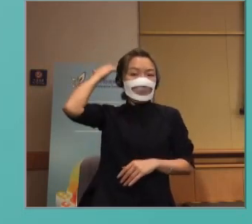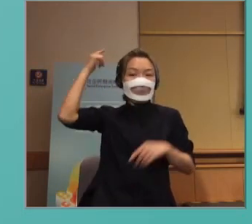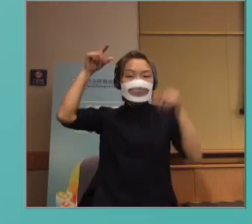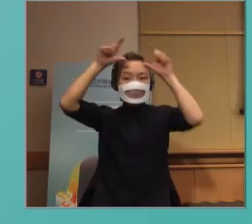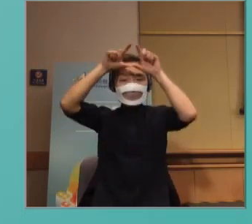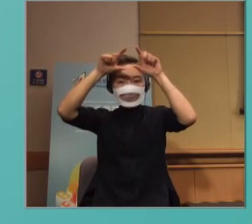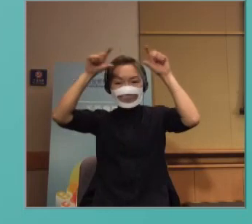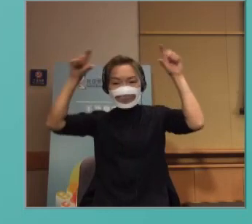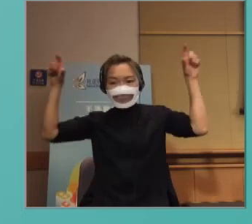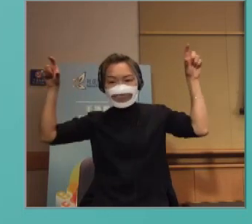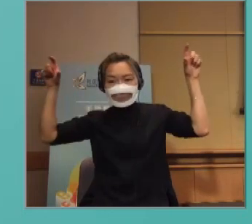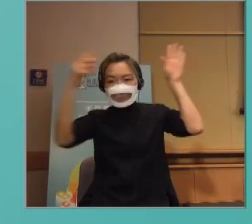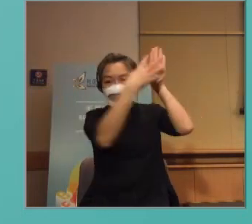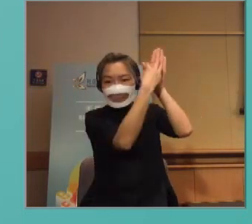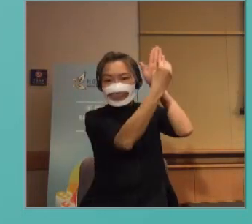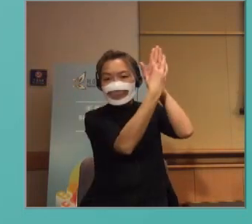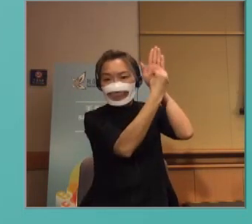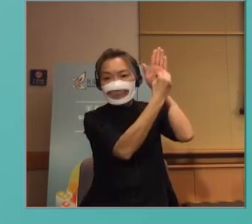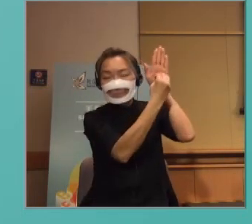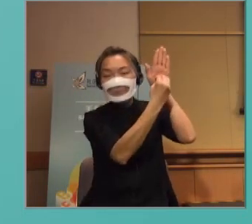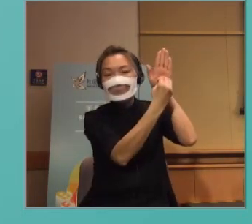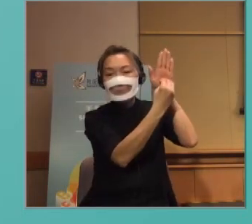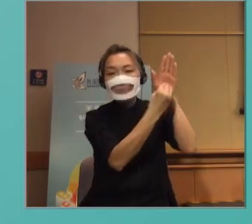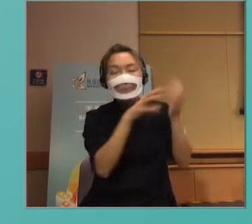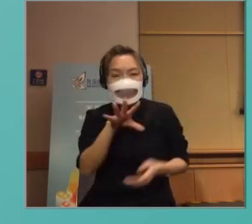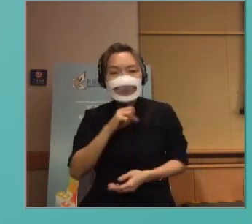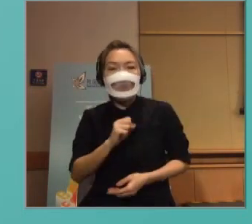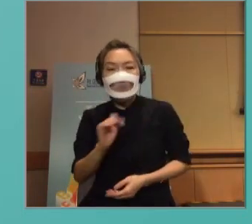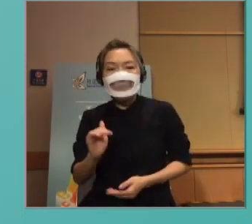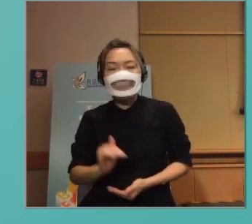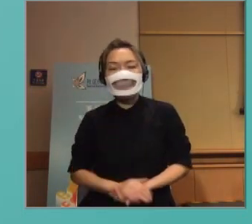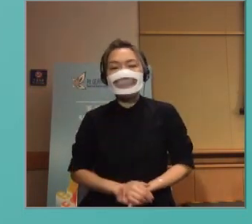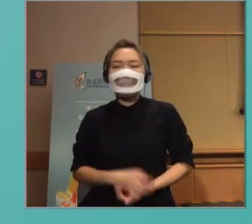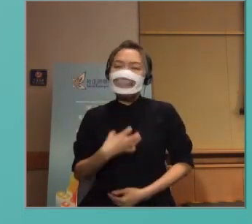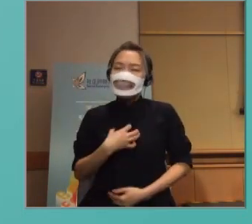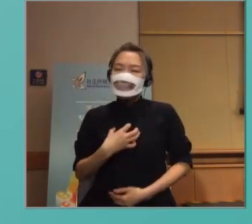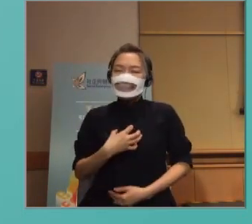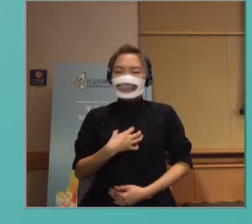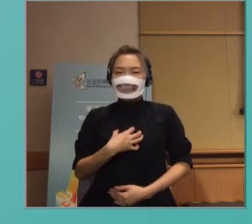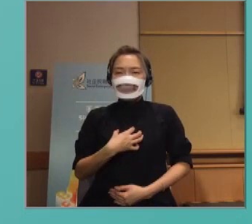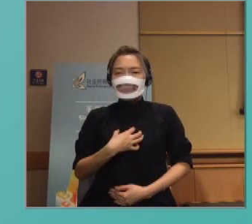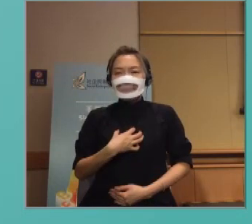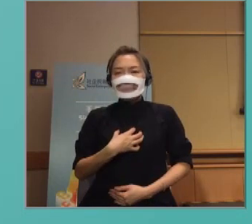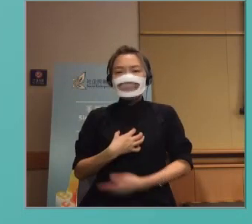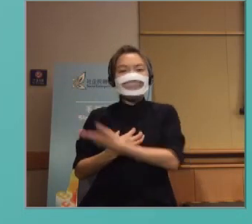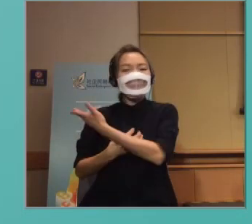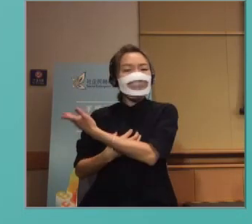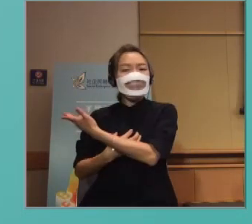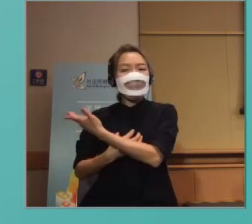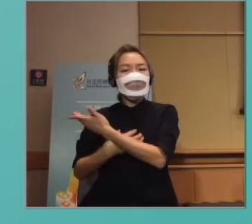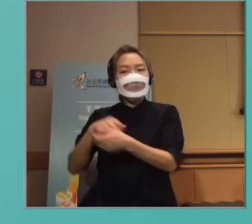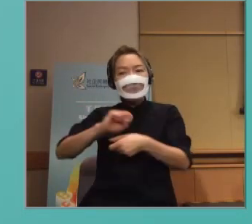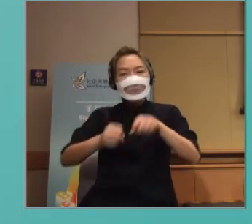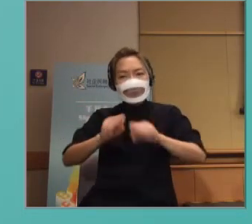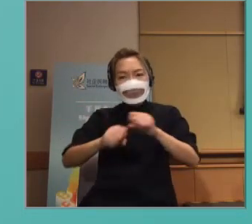WAPE NFTs as well, so you can have a feel for what the technology and what the artwork looks like moving